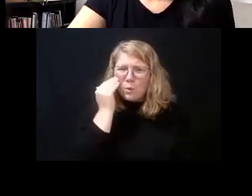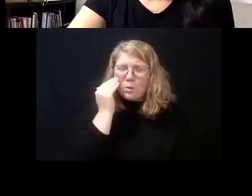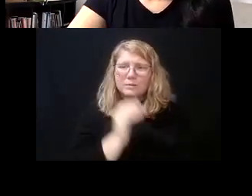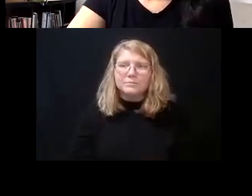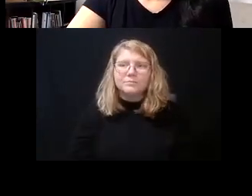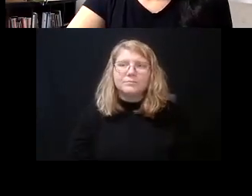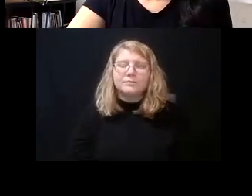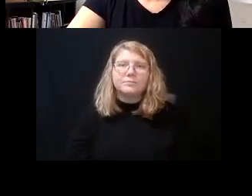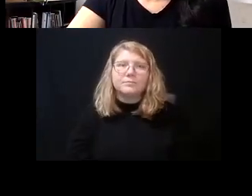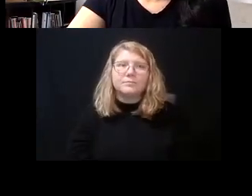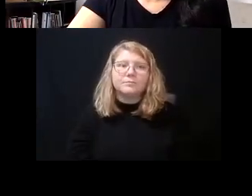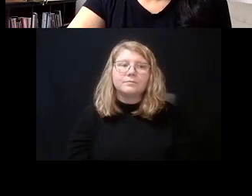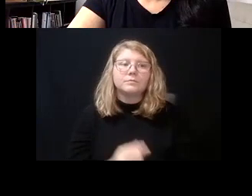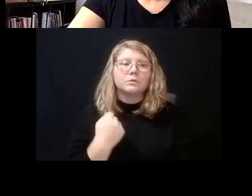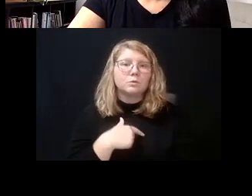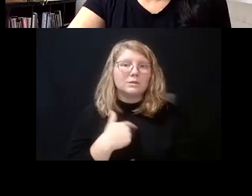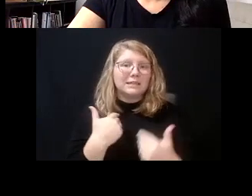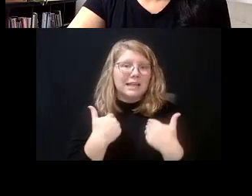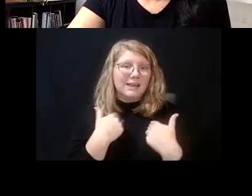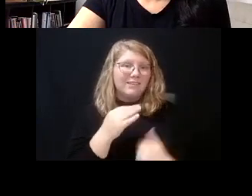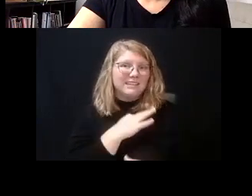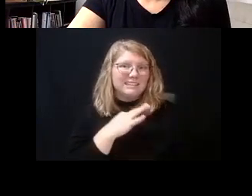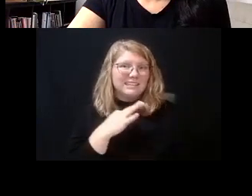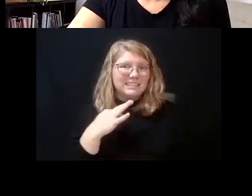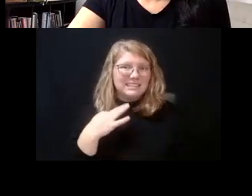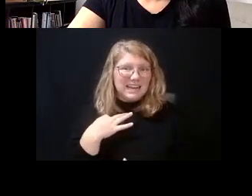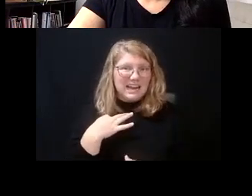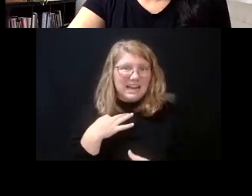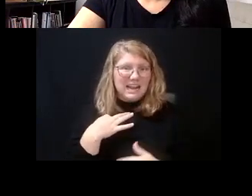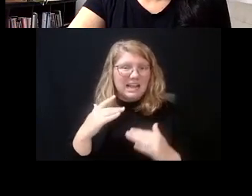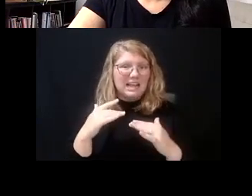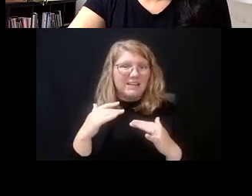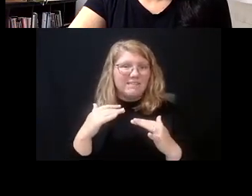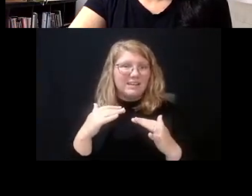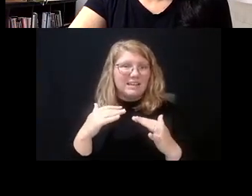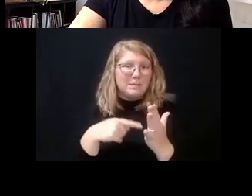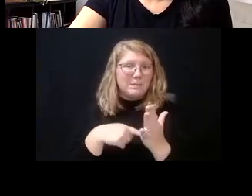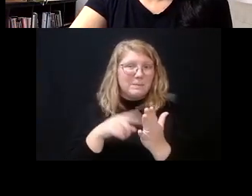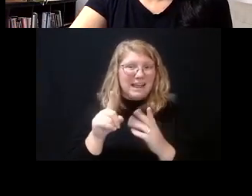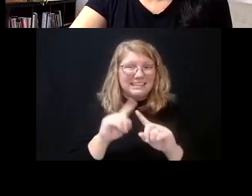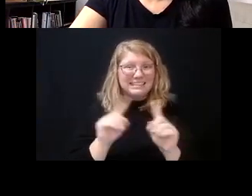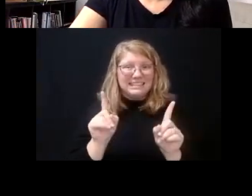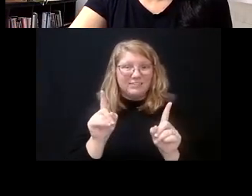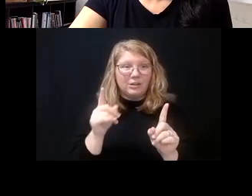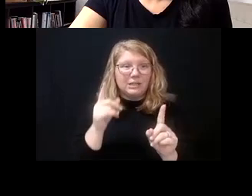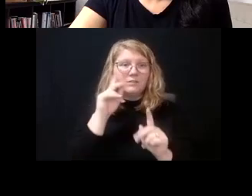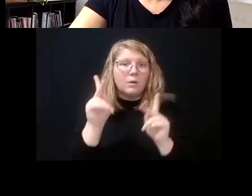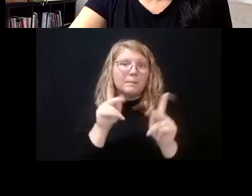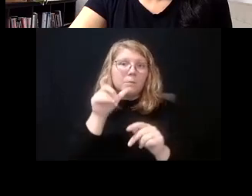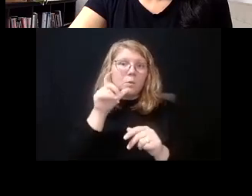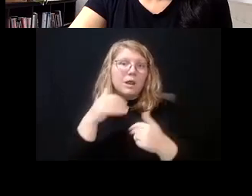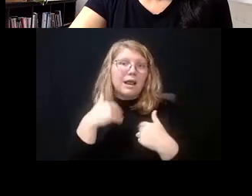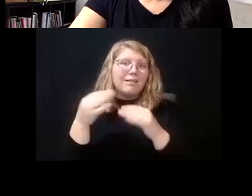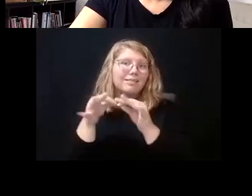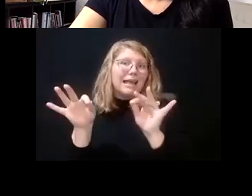if we have like a staff differential, if we pay staff more who have language capacity at API Chaya,